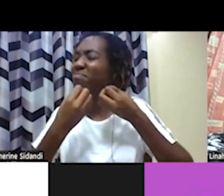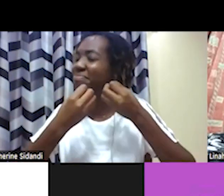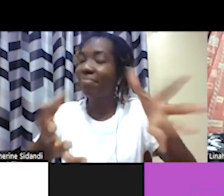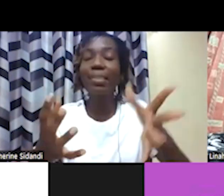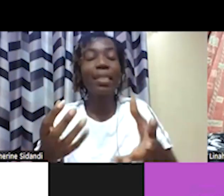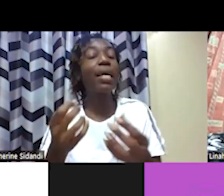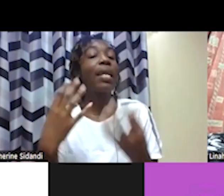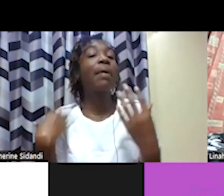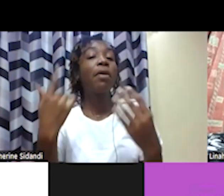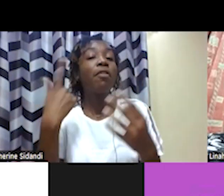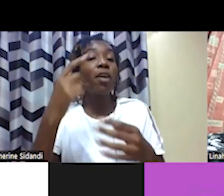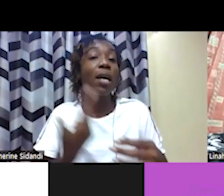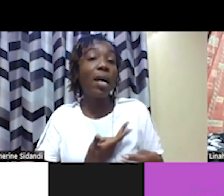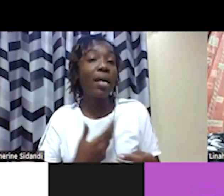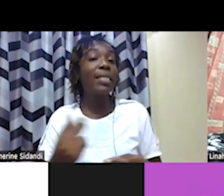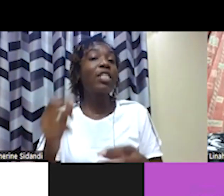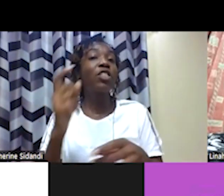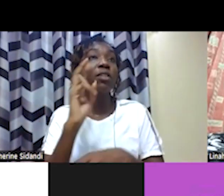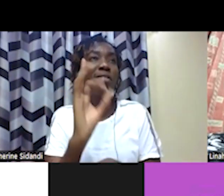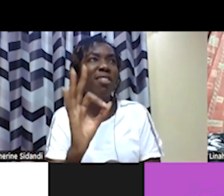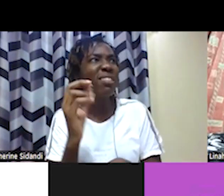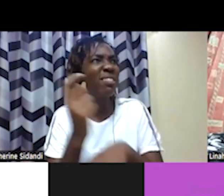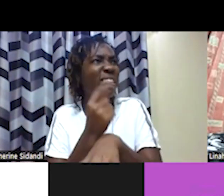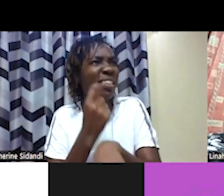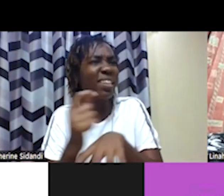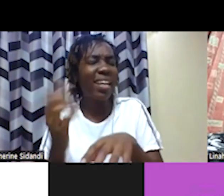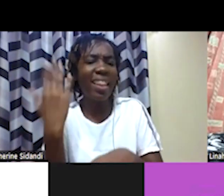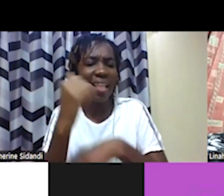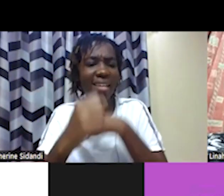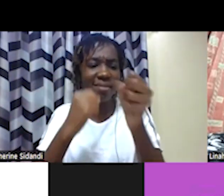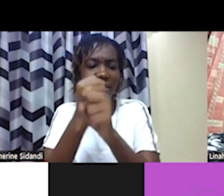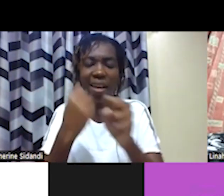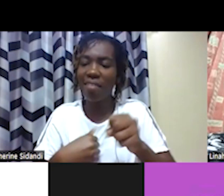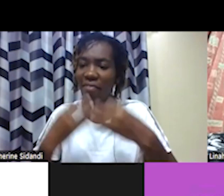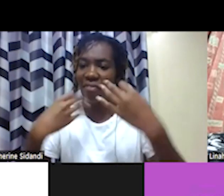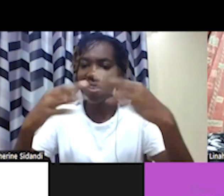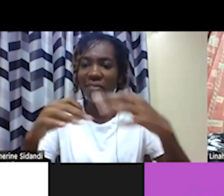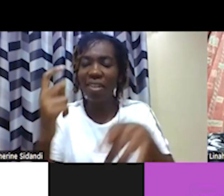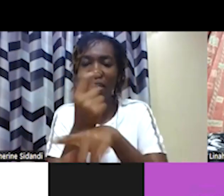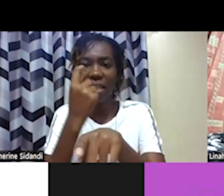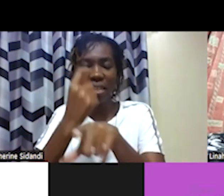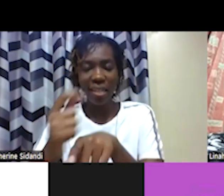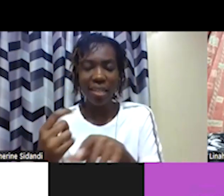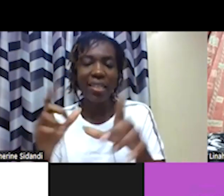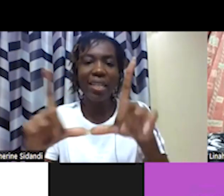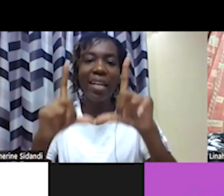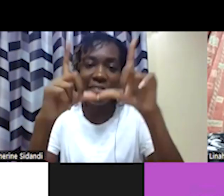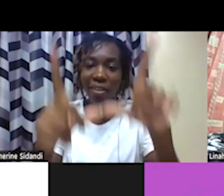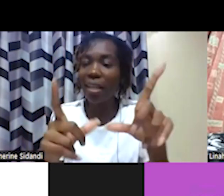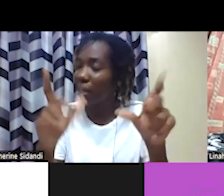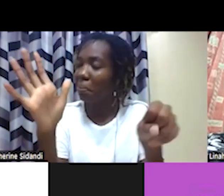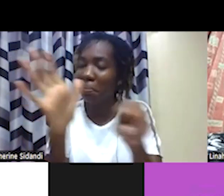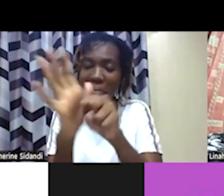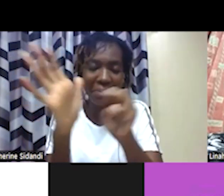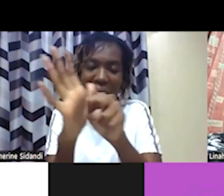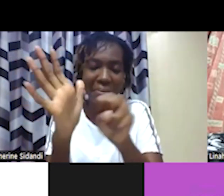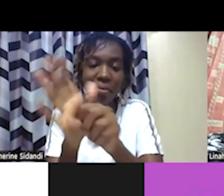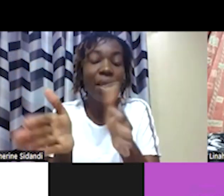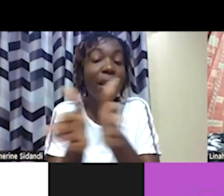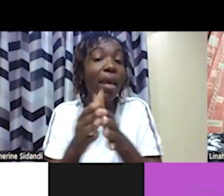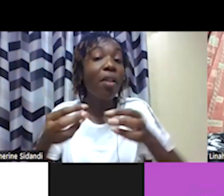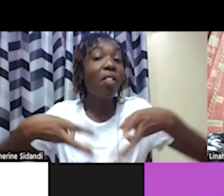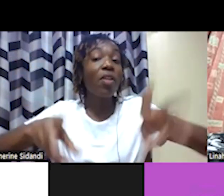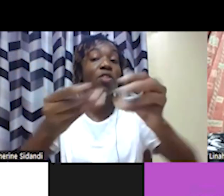with free trainings last year during season 3. We got a lot of free trainings, a lot of certificates issued, and